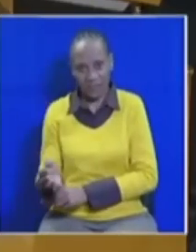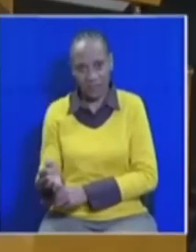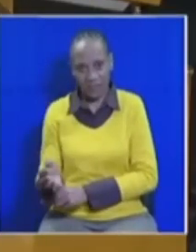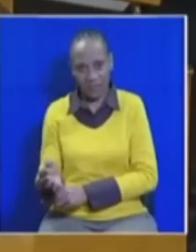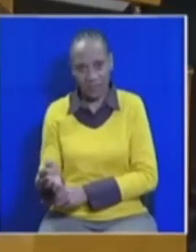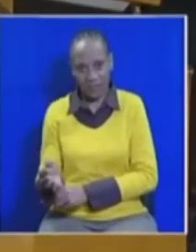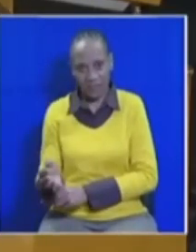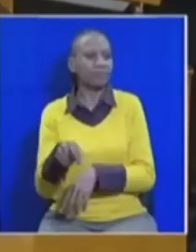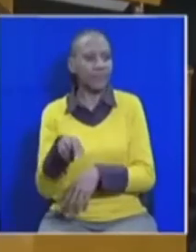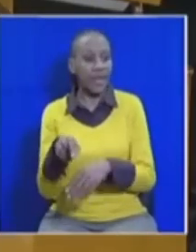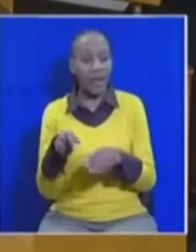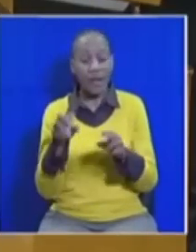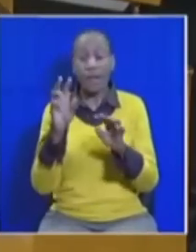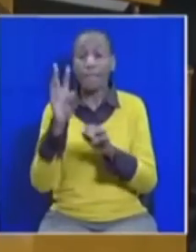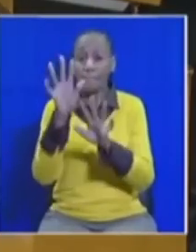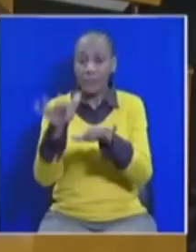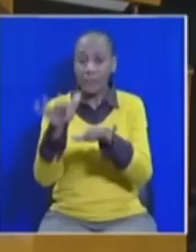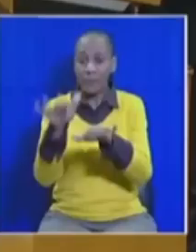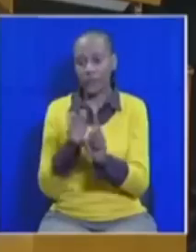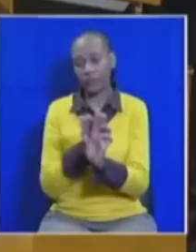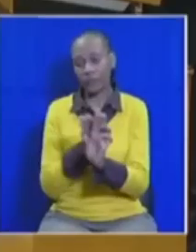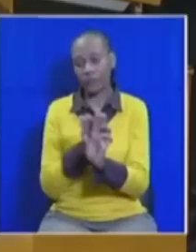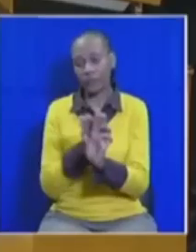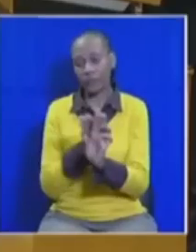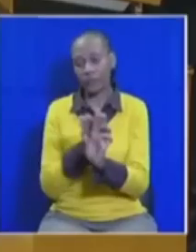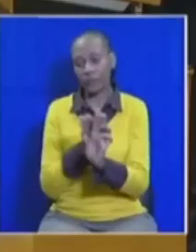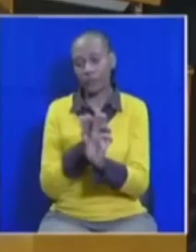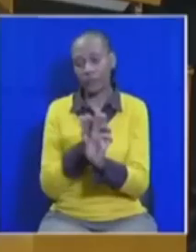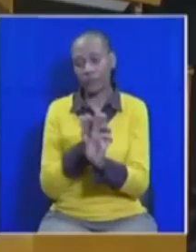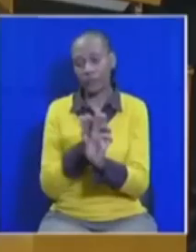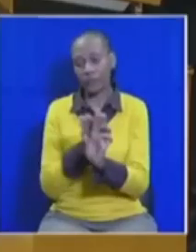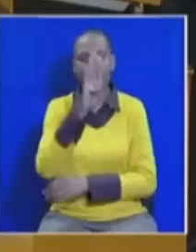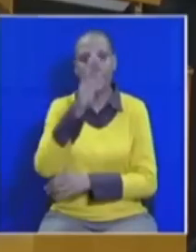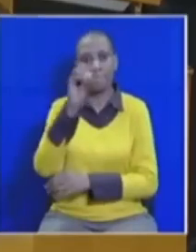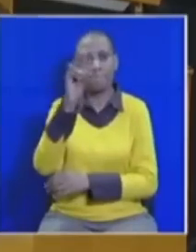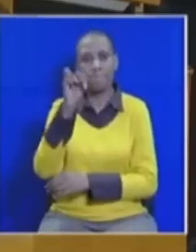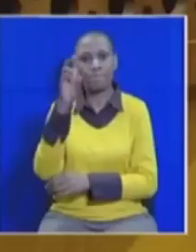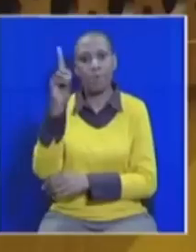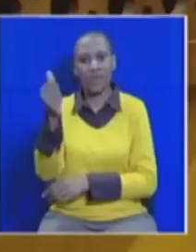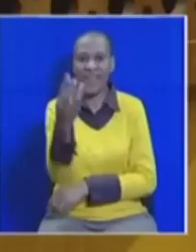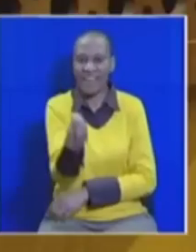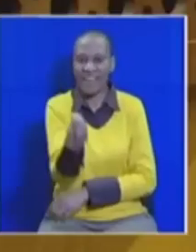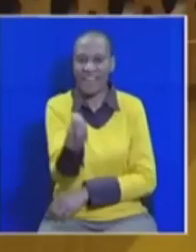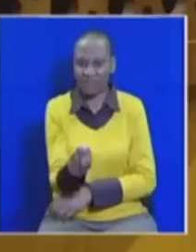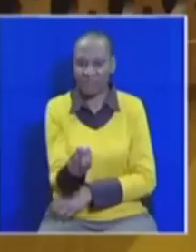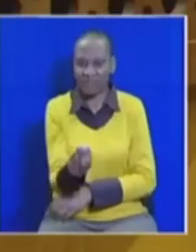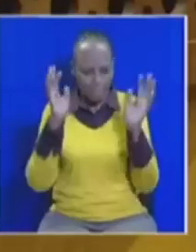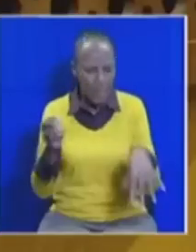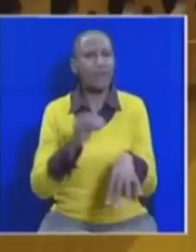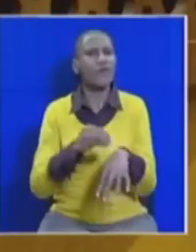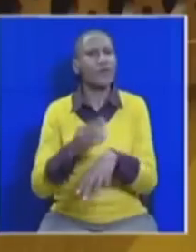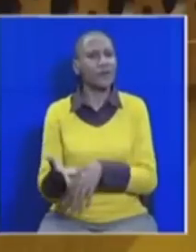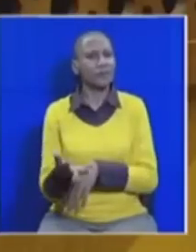when he misleads this house and he says he was paying for it with a bond. It is a big deal when